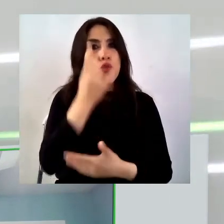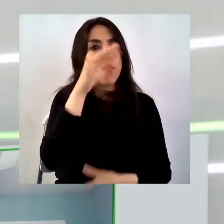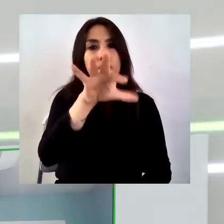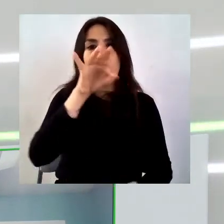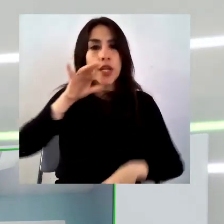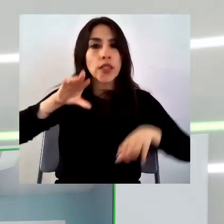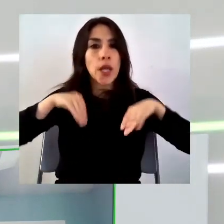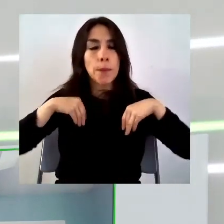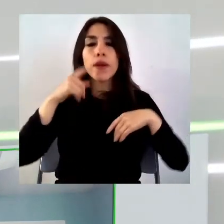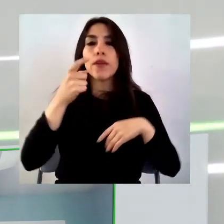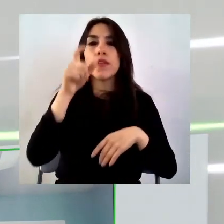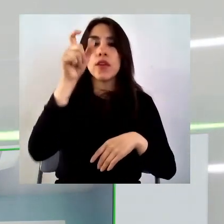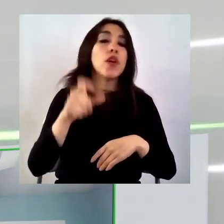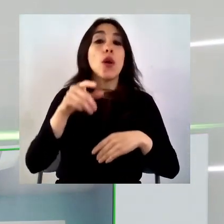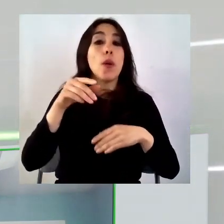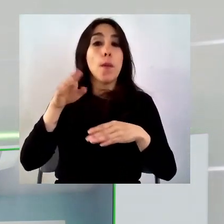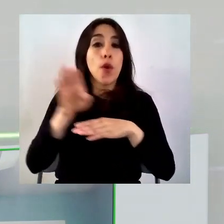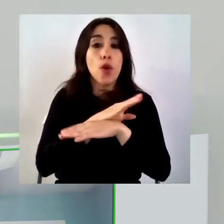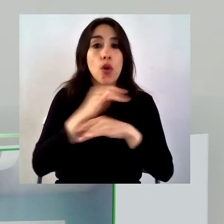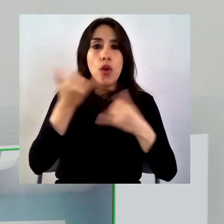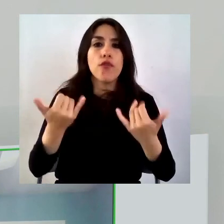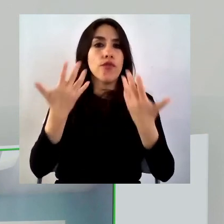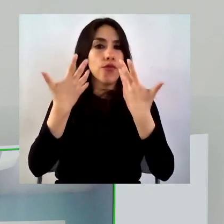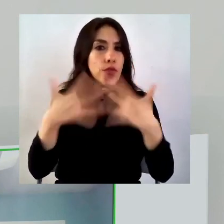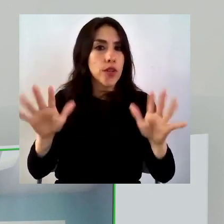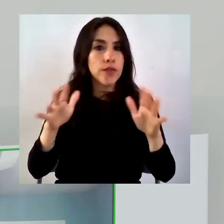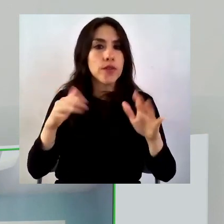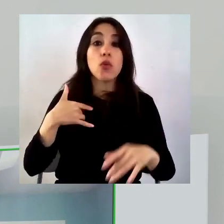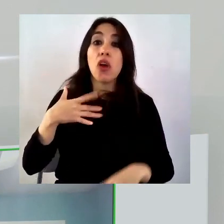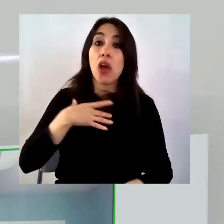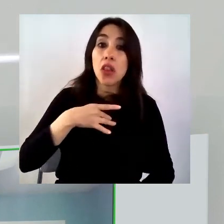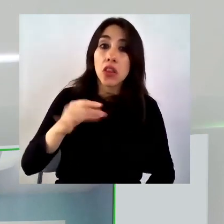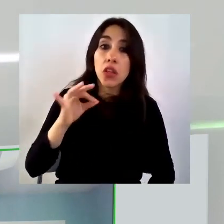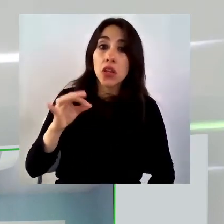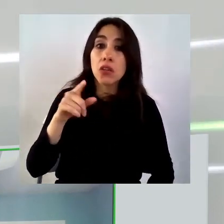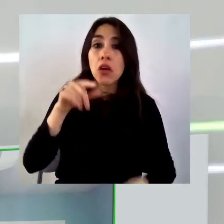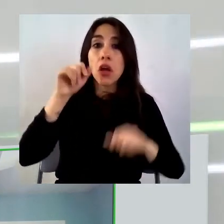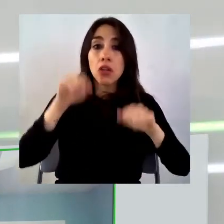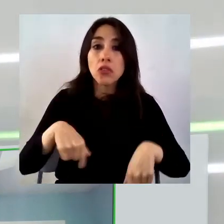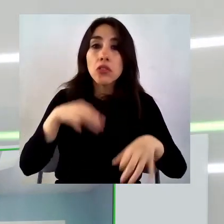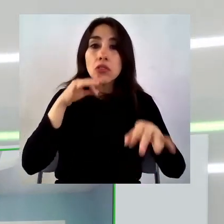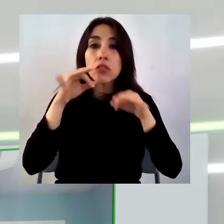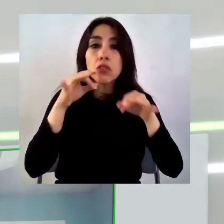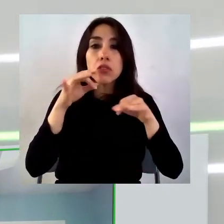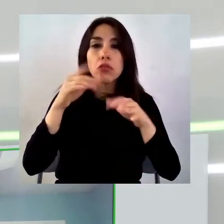that we have to incorporate in our companies. Finally,